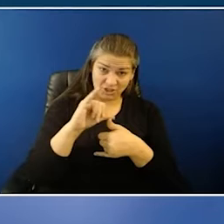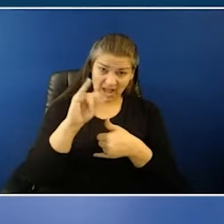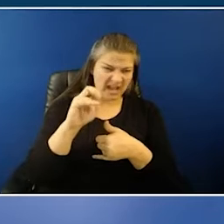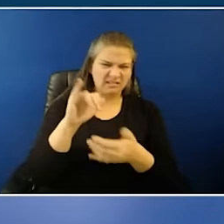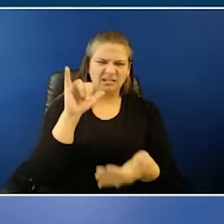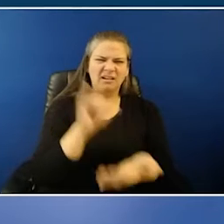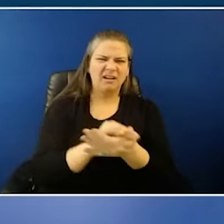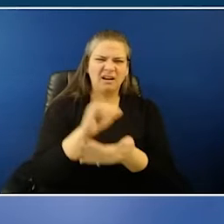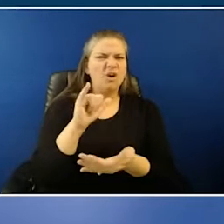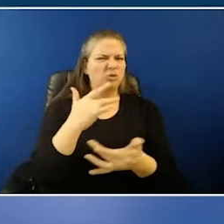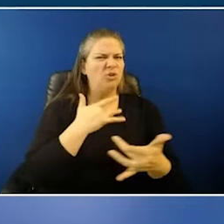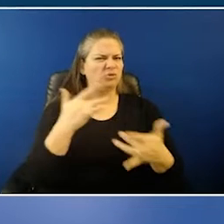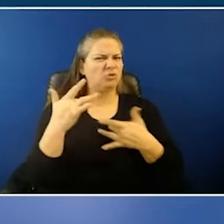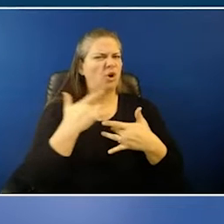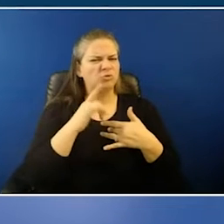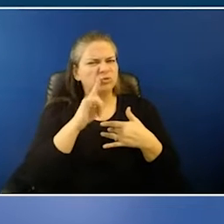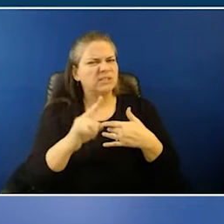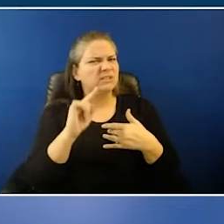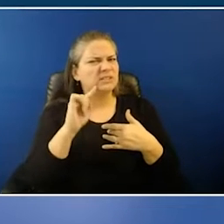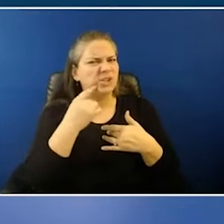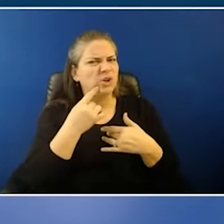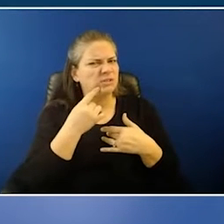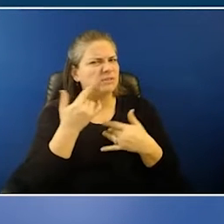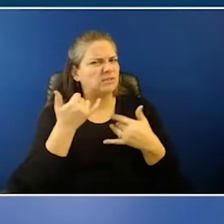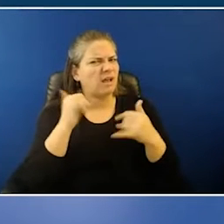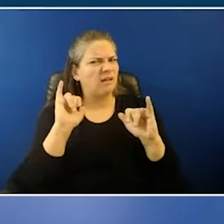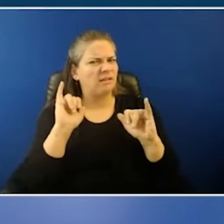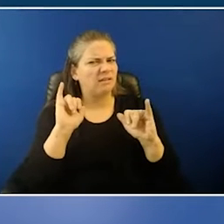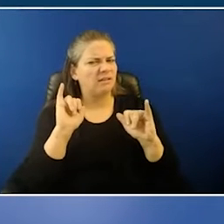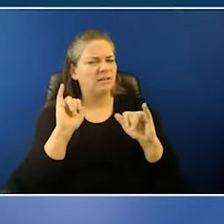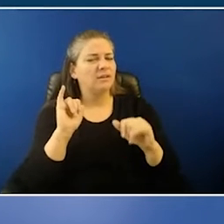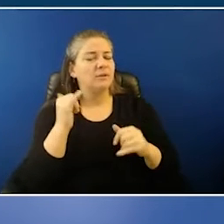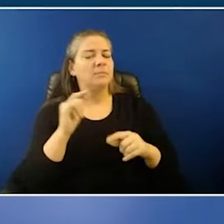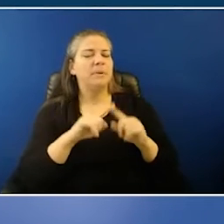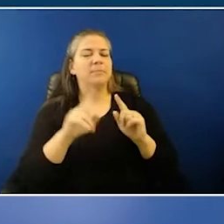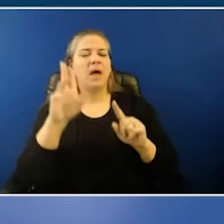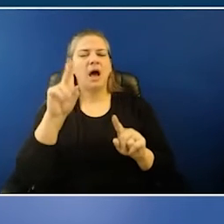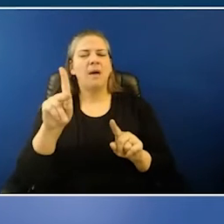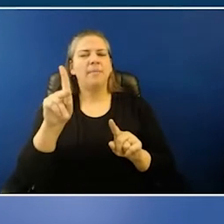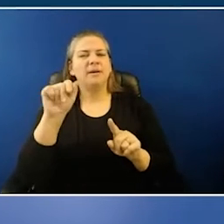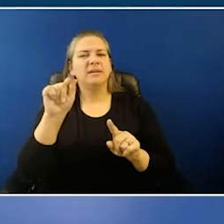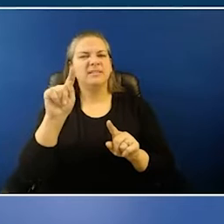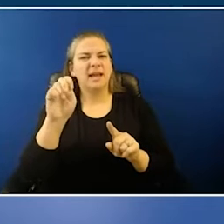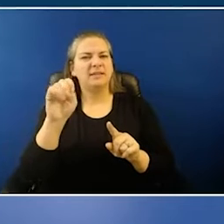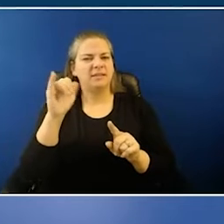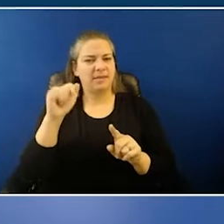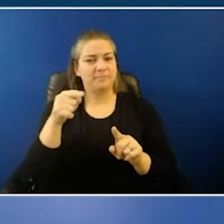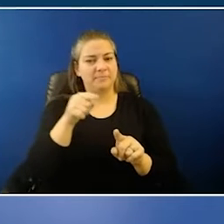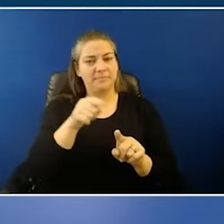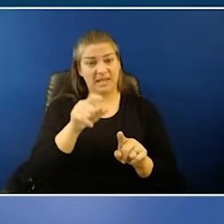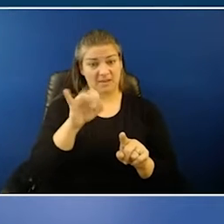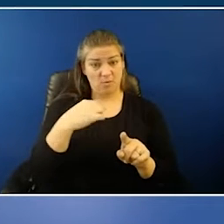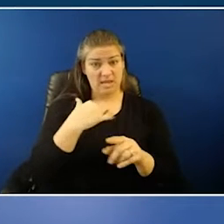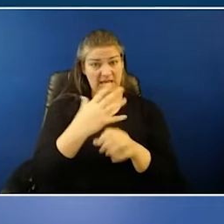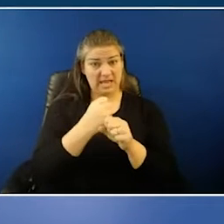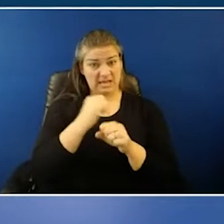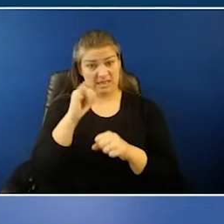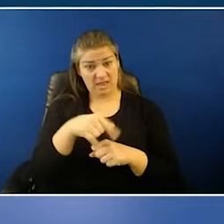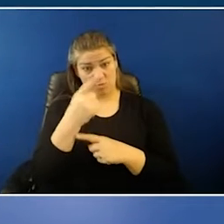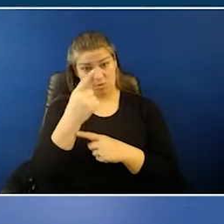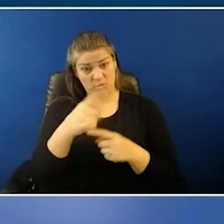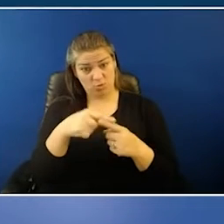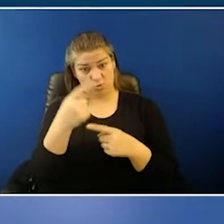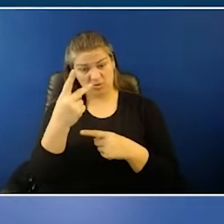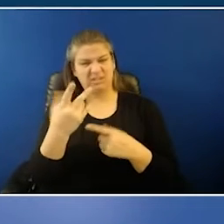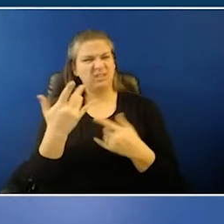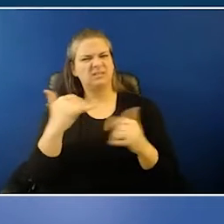central and northern Kentucky. In eastern Kentucky, the ice will likely fall very early Friday morning and be limited to about a tenth of an inch in the